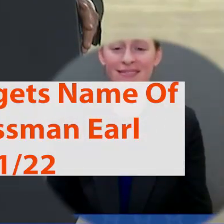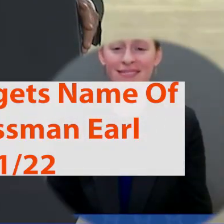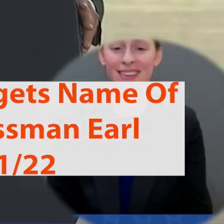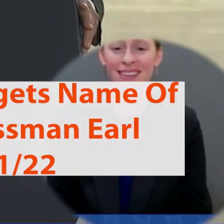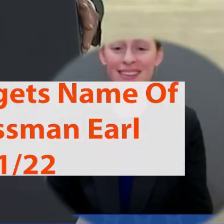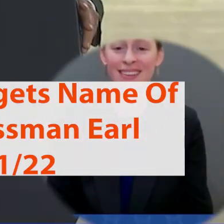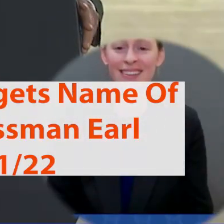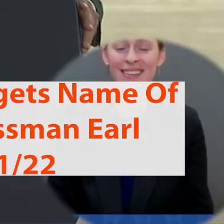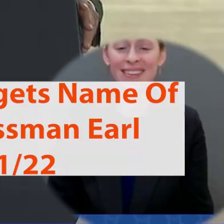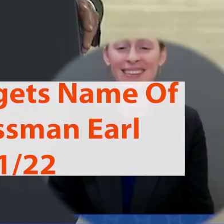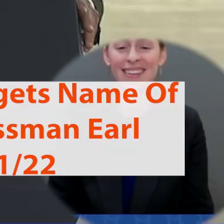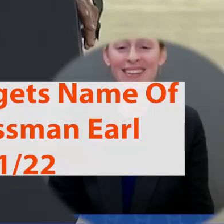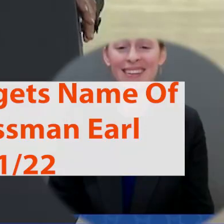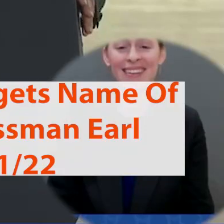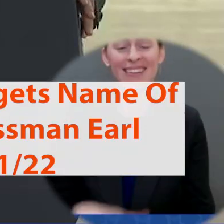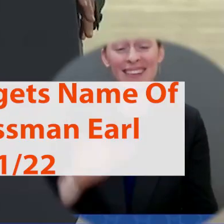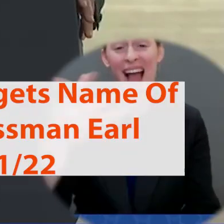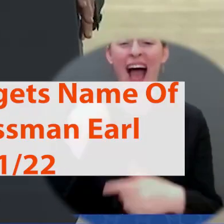Earl, excuse me.